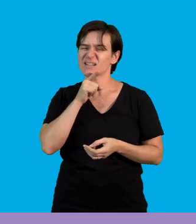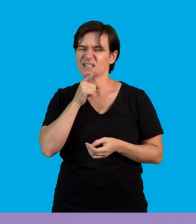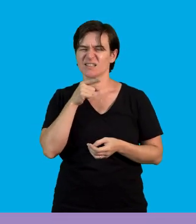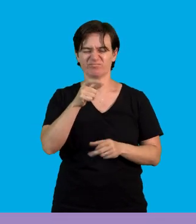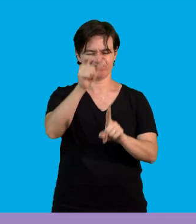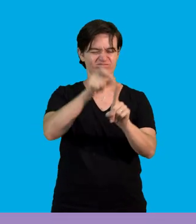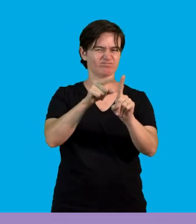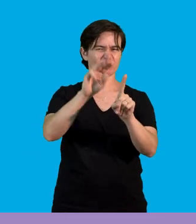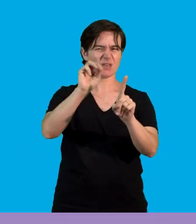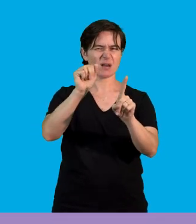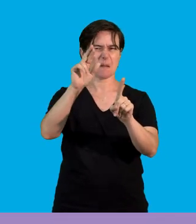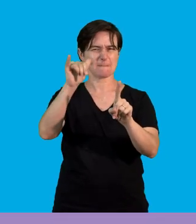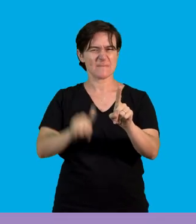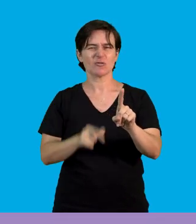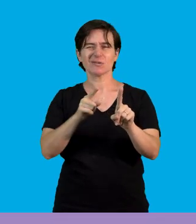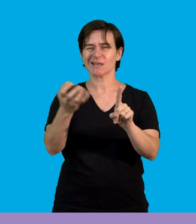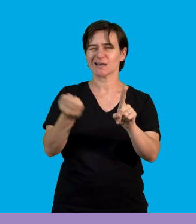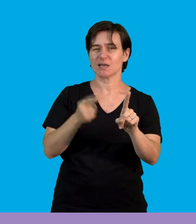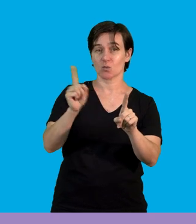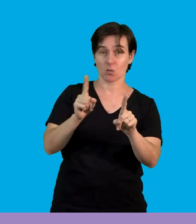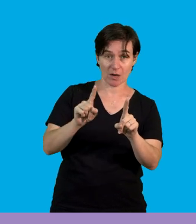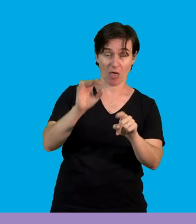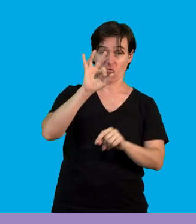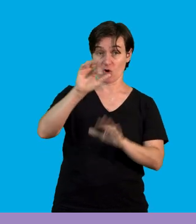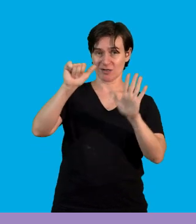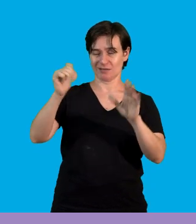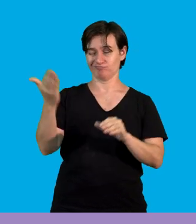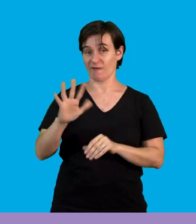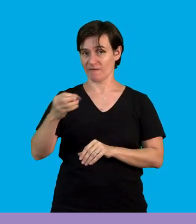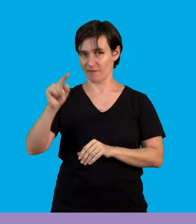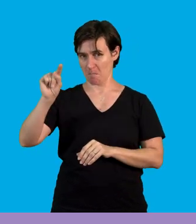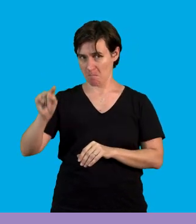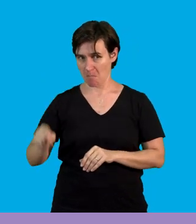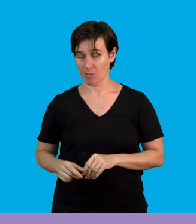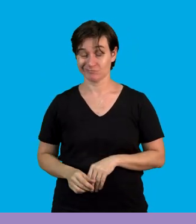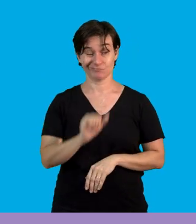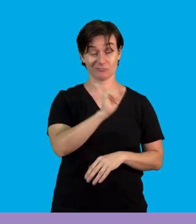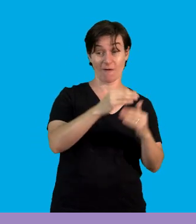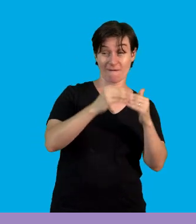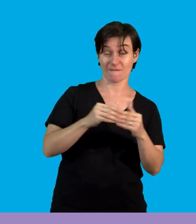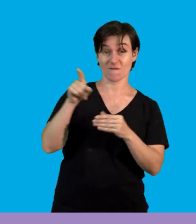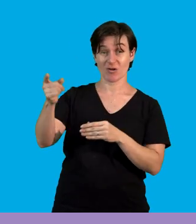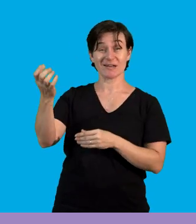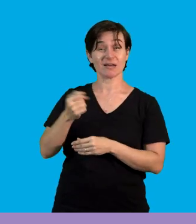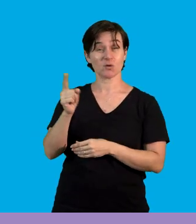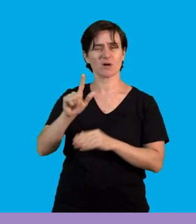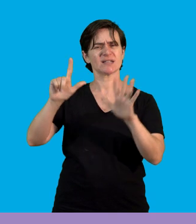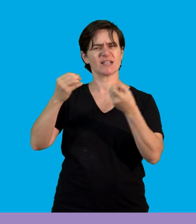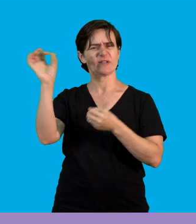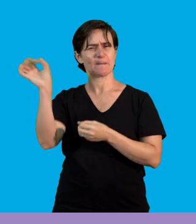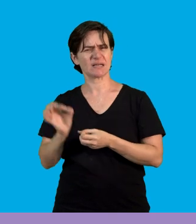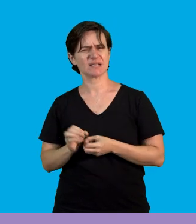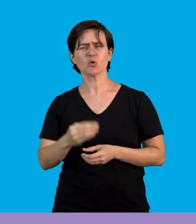test, Mary obtained 36 marks out of 50. Her friend obtained